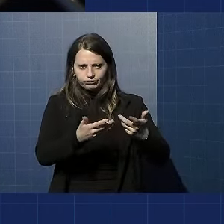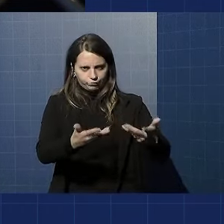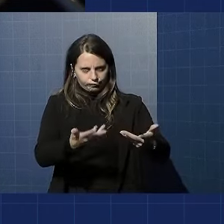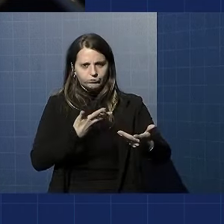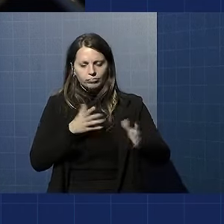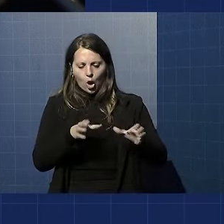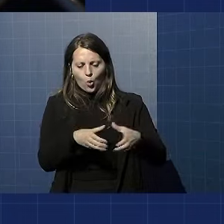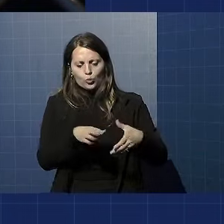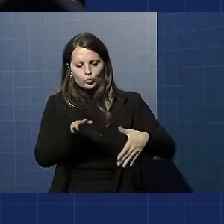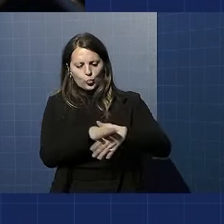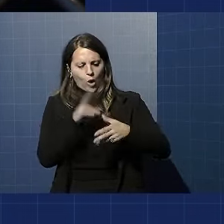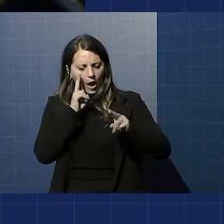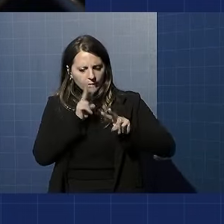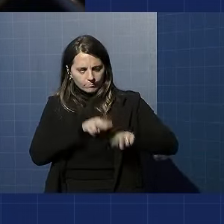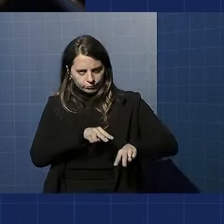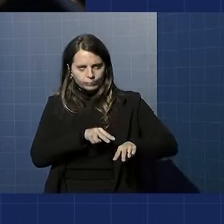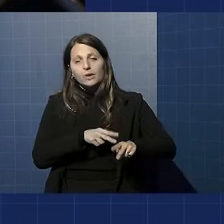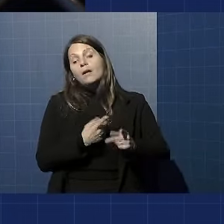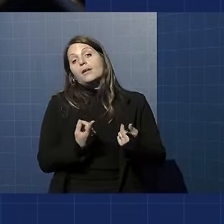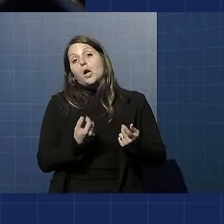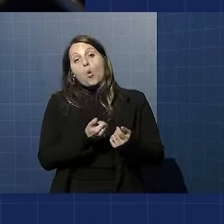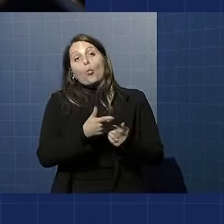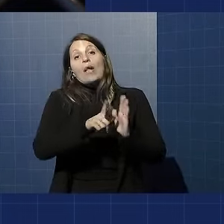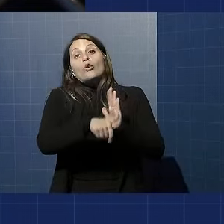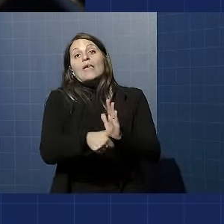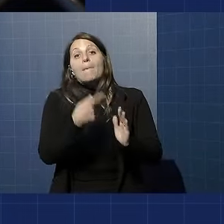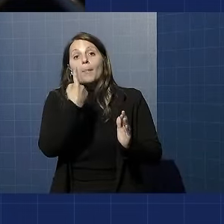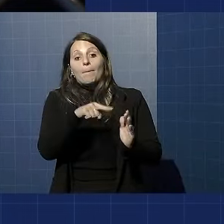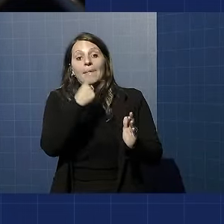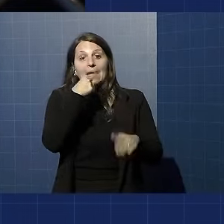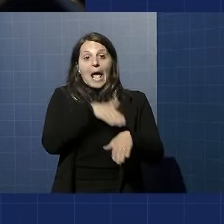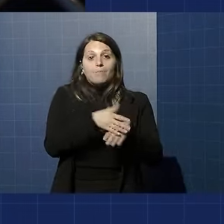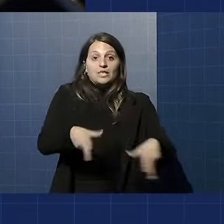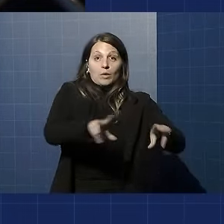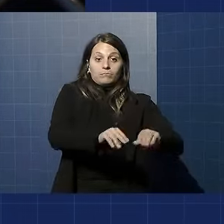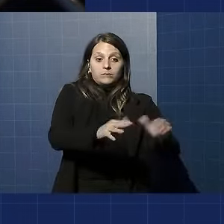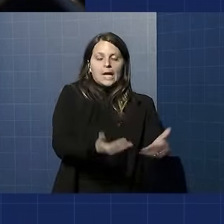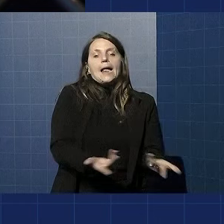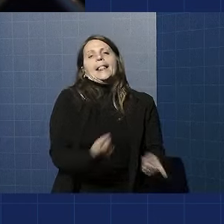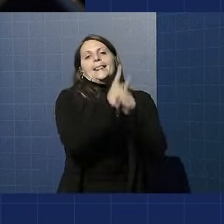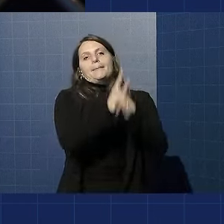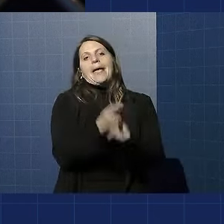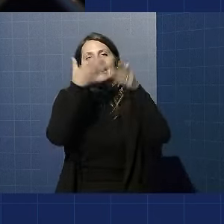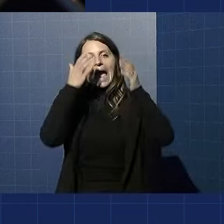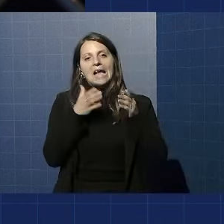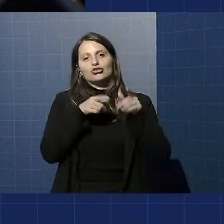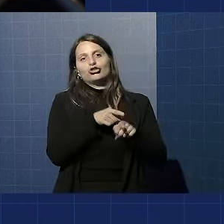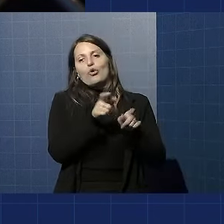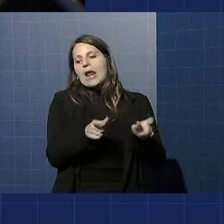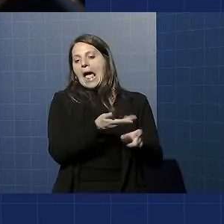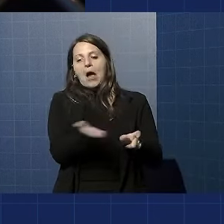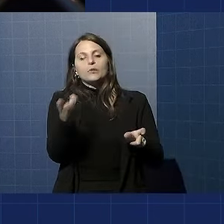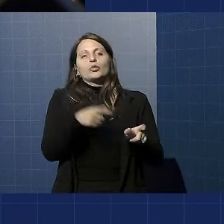difference. Astronaut A and B will not react in the same way and will not come back in the same condition. We've even